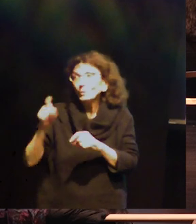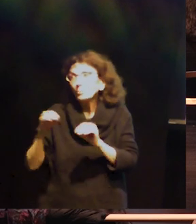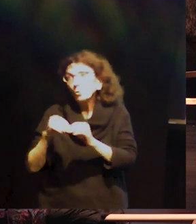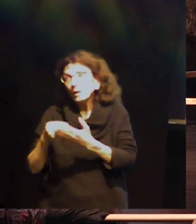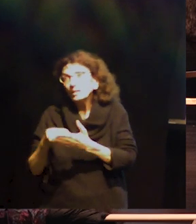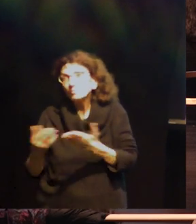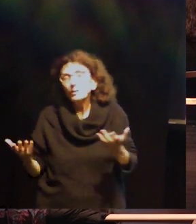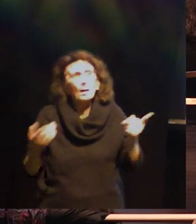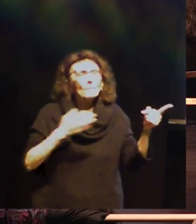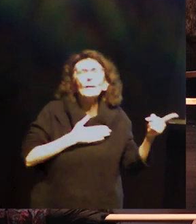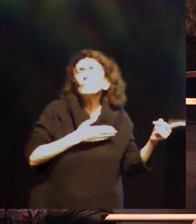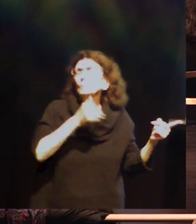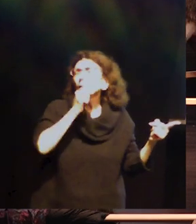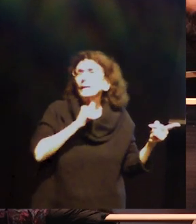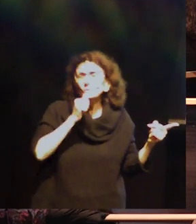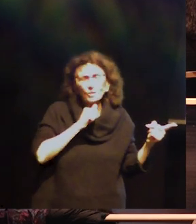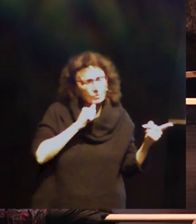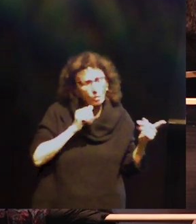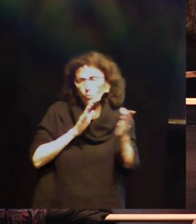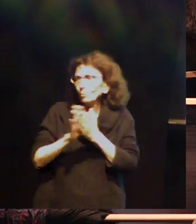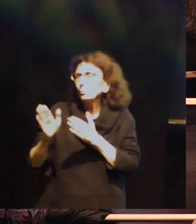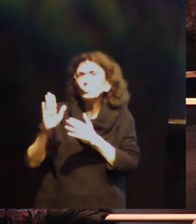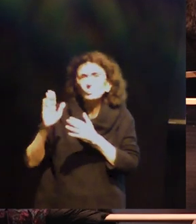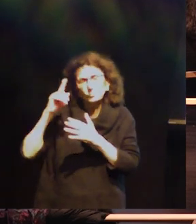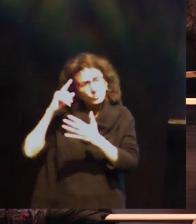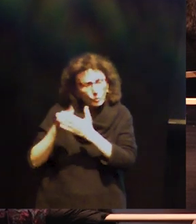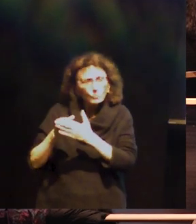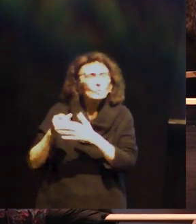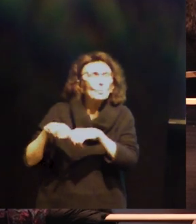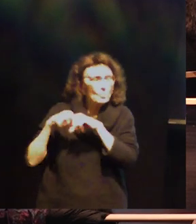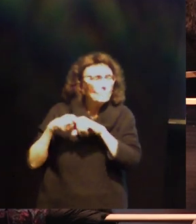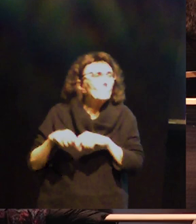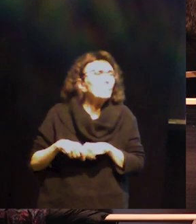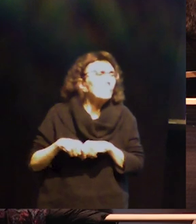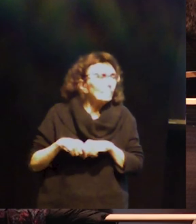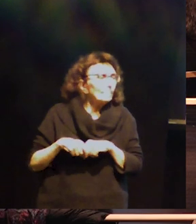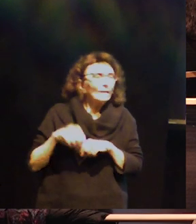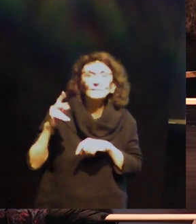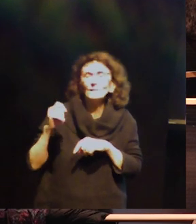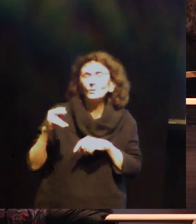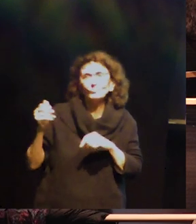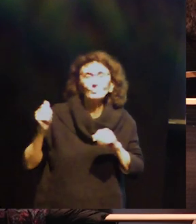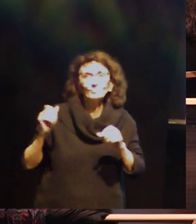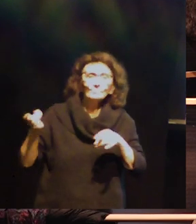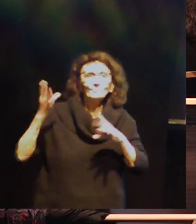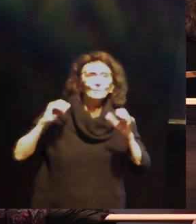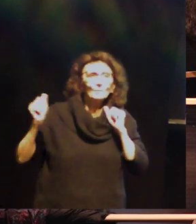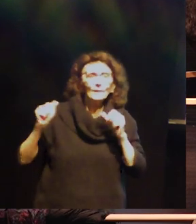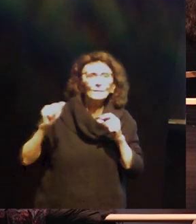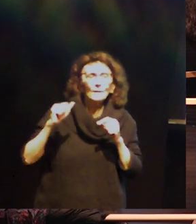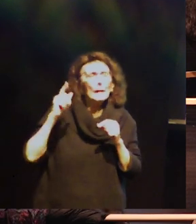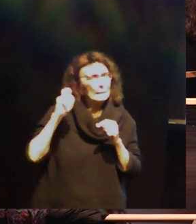And money. And they were very patient through that challenge. And then Steven, because, you know, he's a showman, decided that